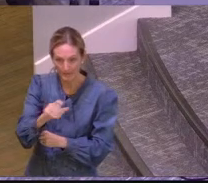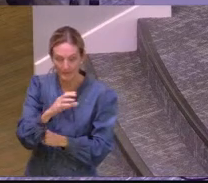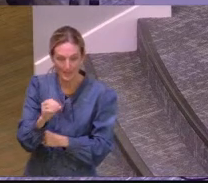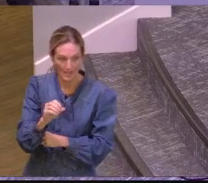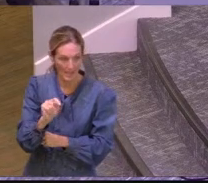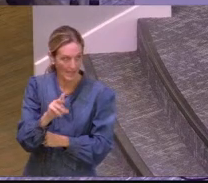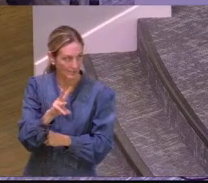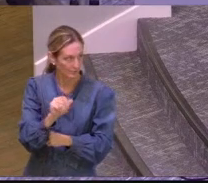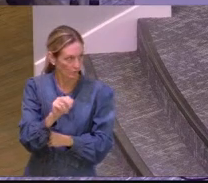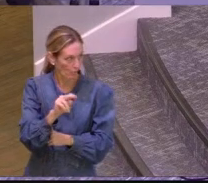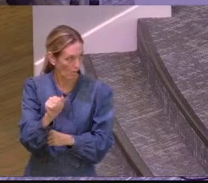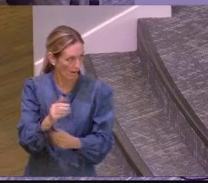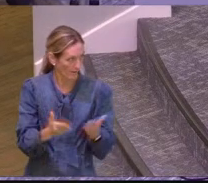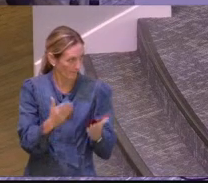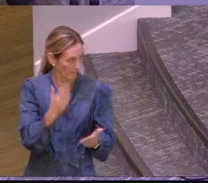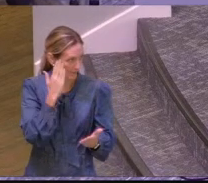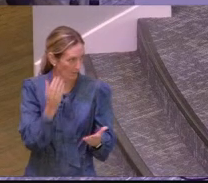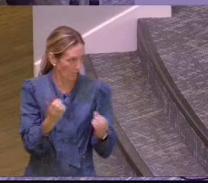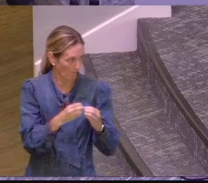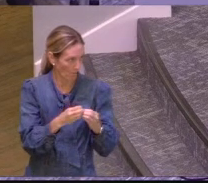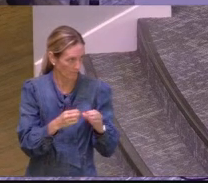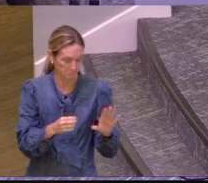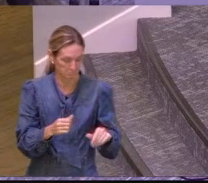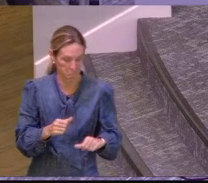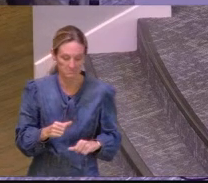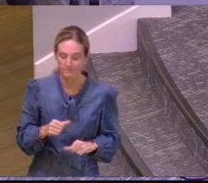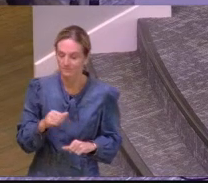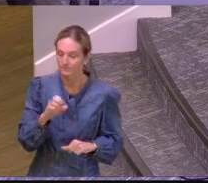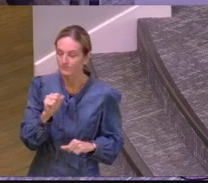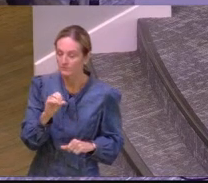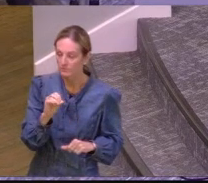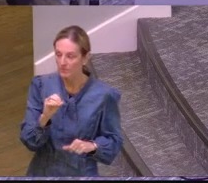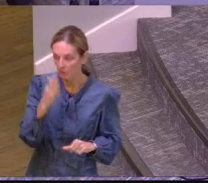know more about that, but